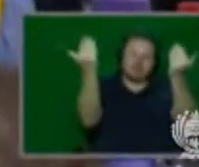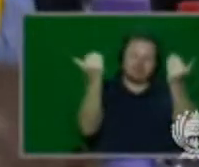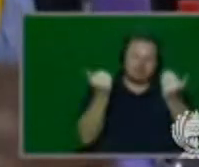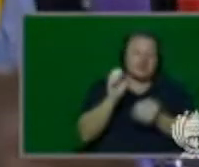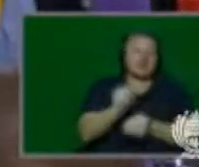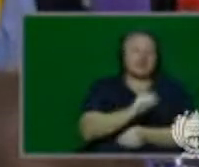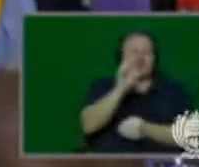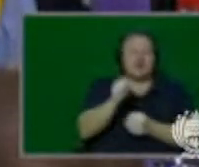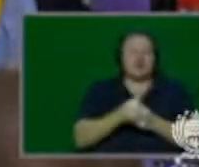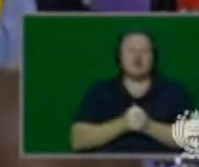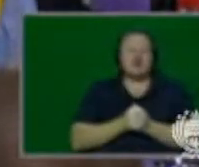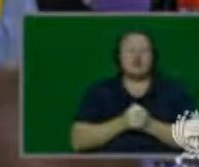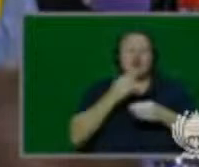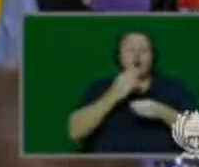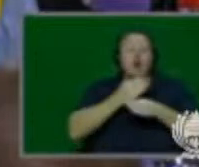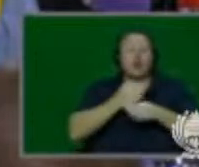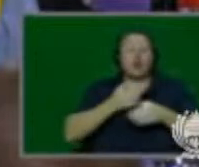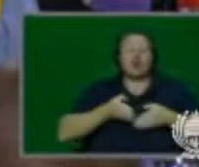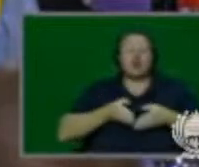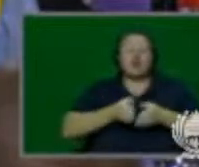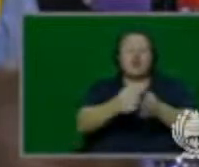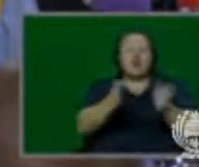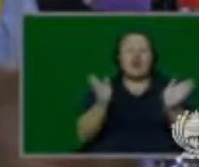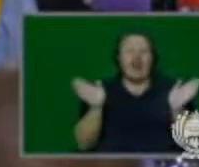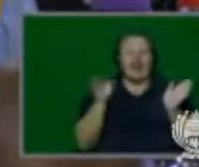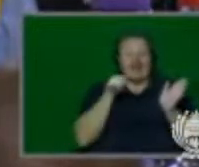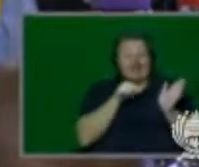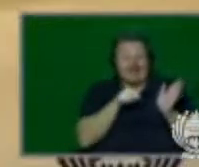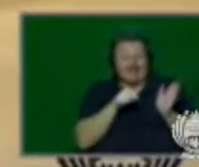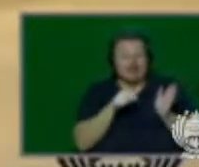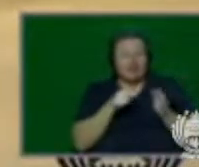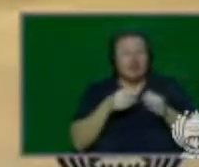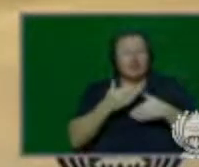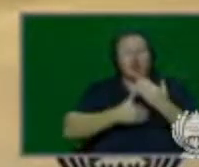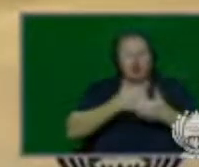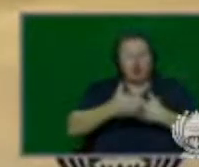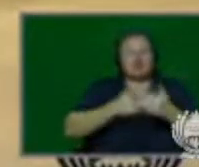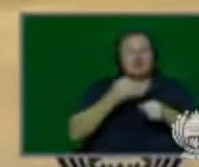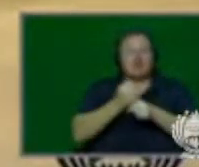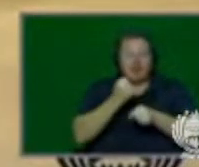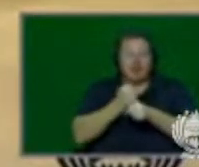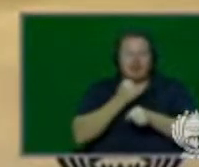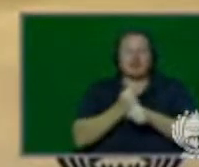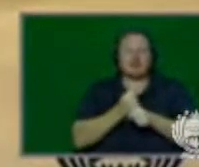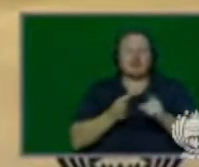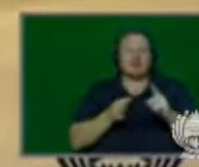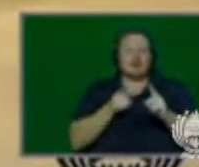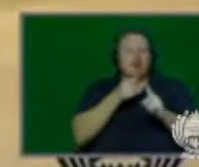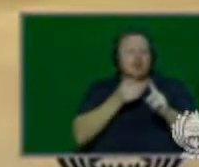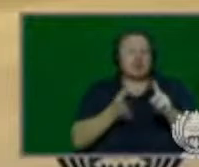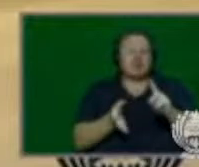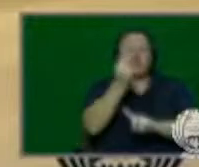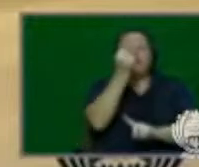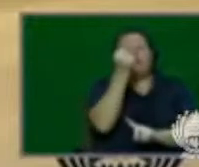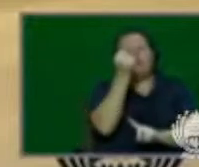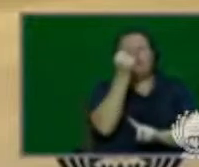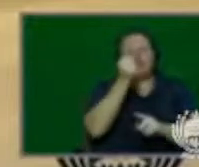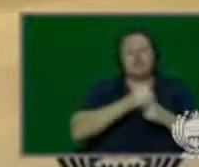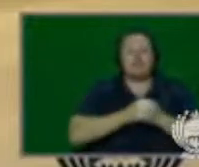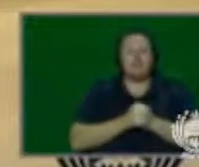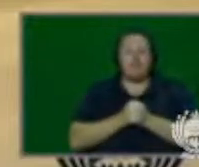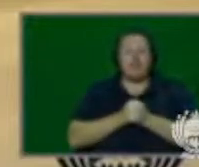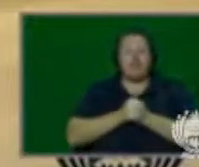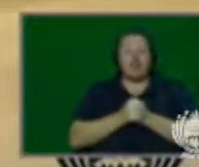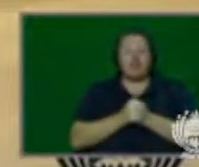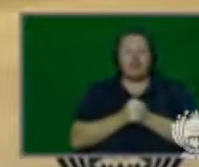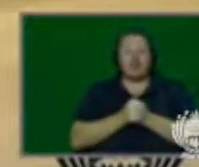2020, Operation Vulindlela has made real progress in achieving these objectives. For example,